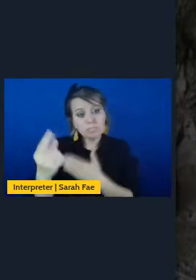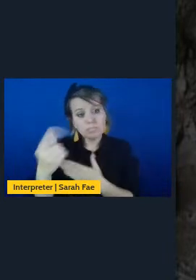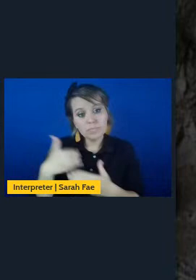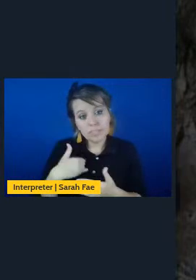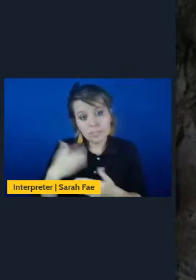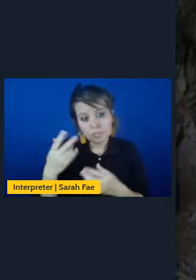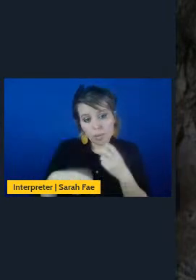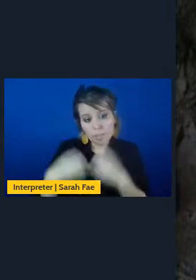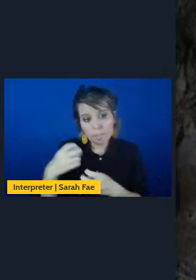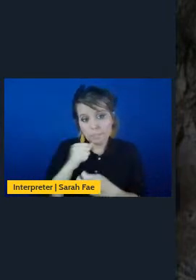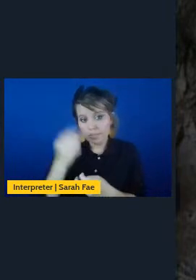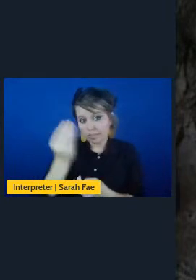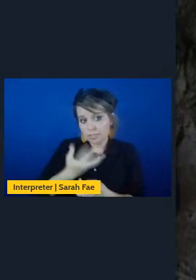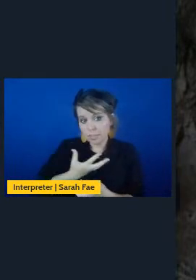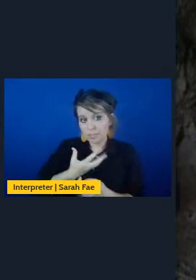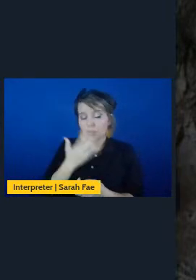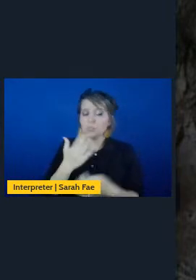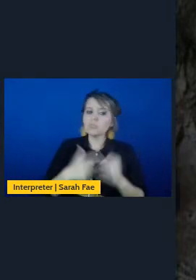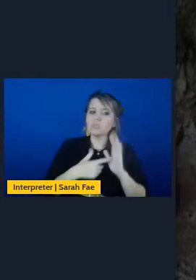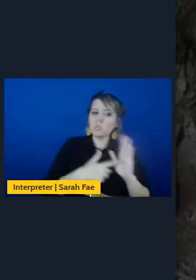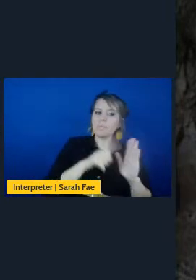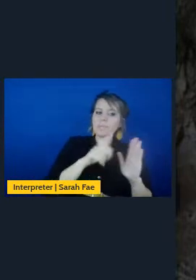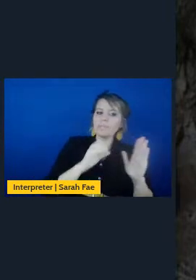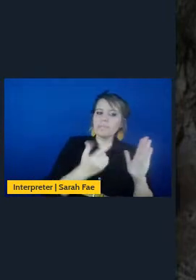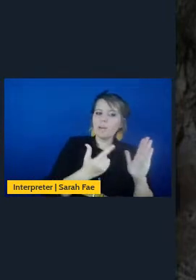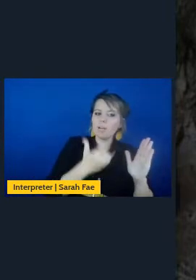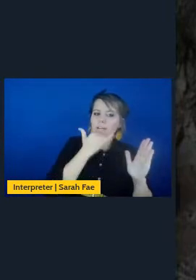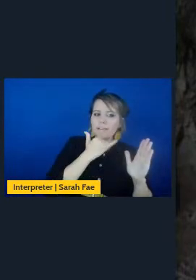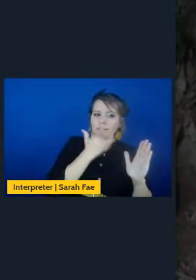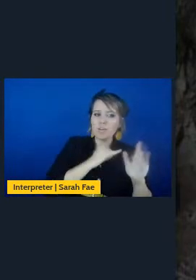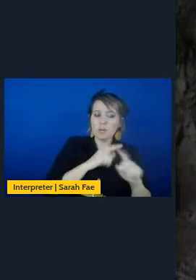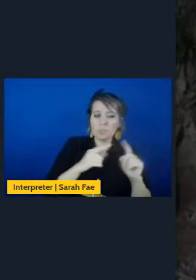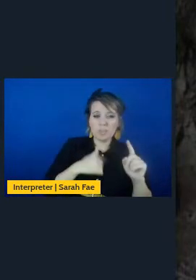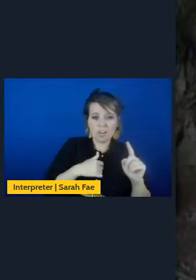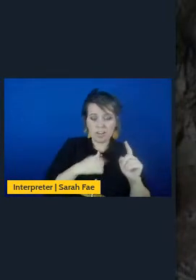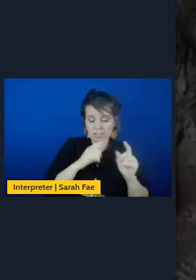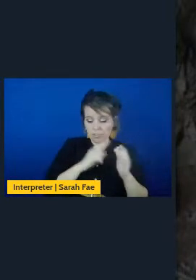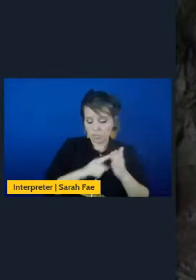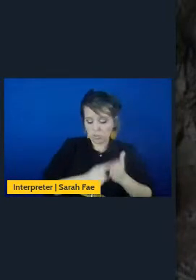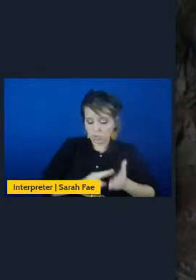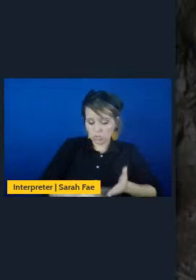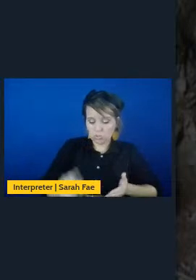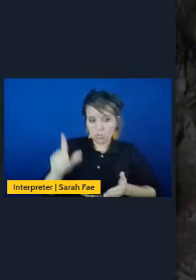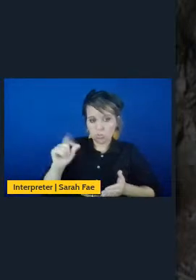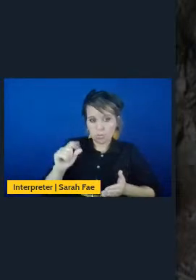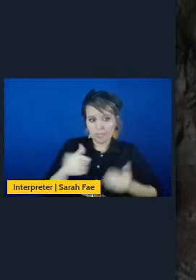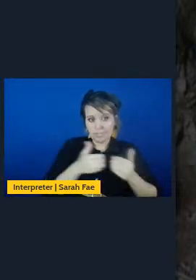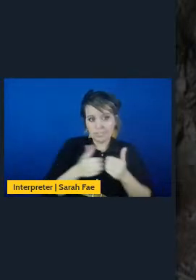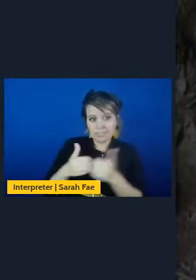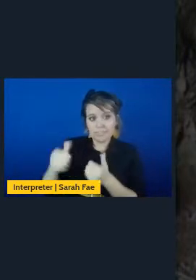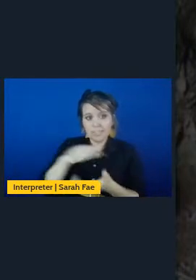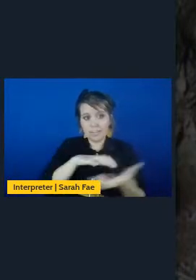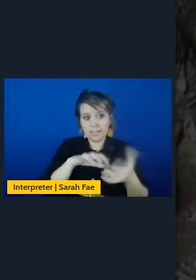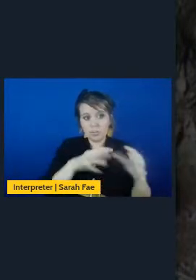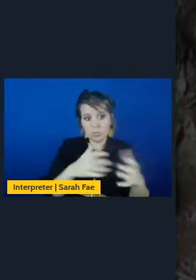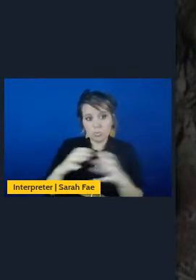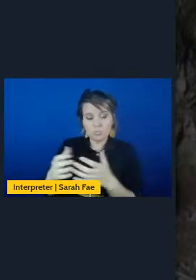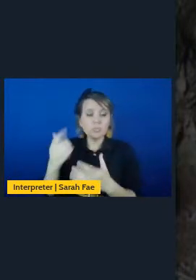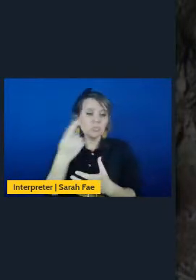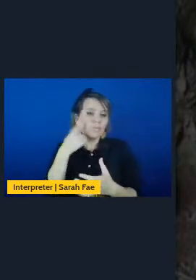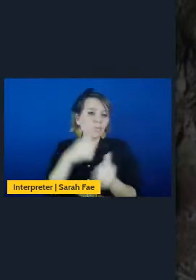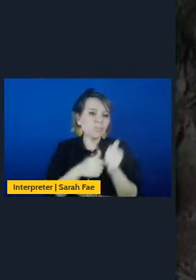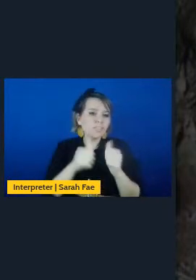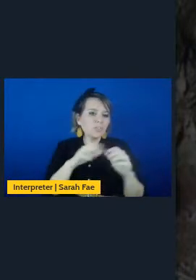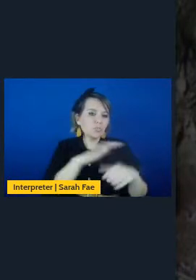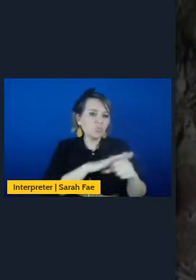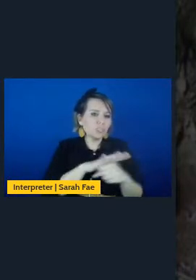it'll show up in the logs when there's an error, but I get to search through 20 distinct CloudWatch log groups, one per region. Yes, I could